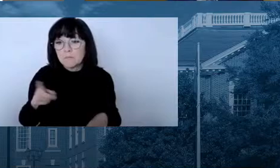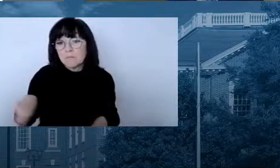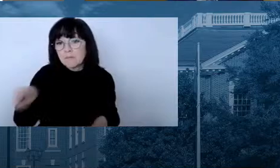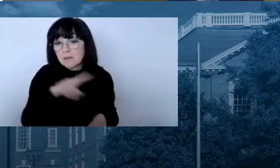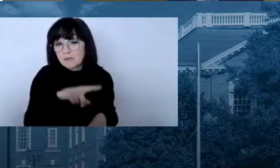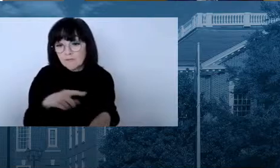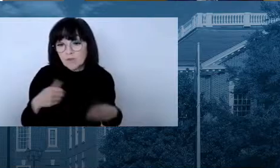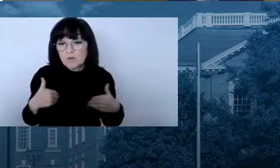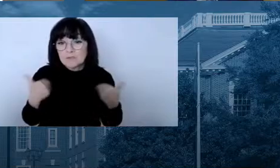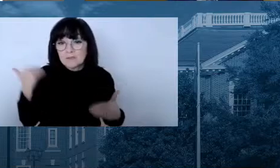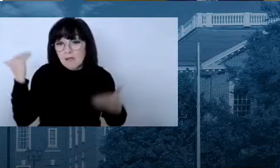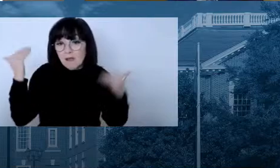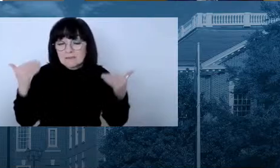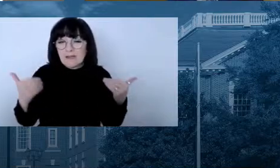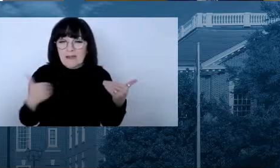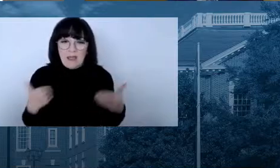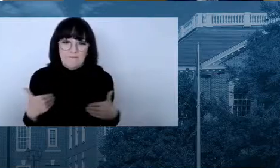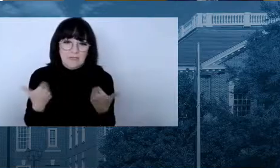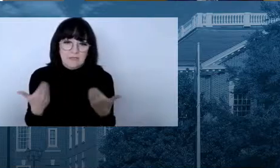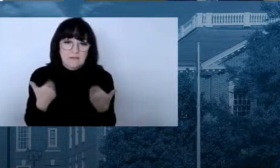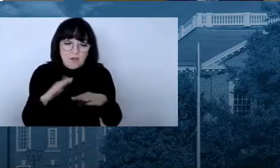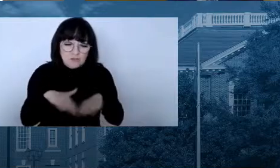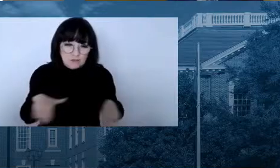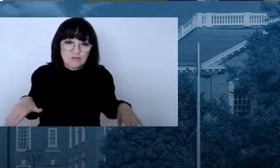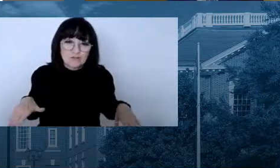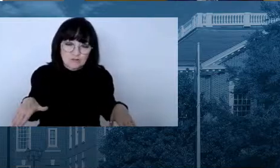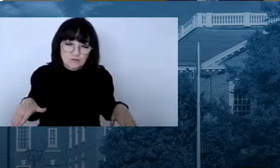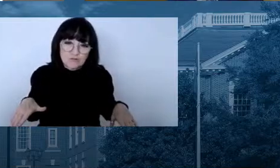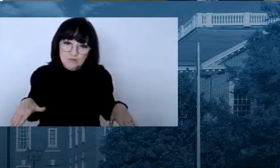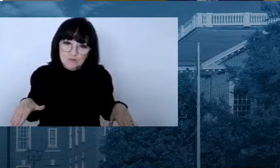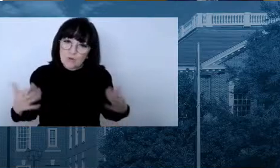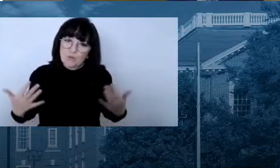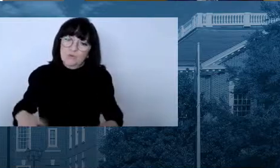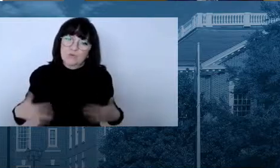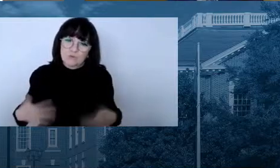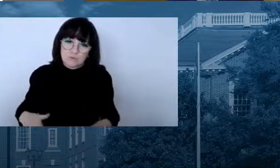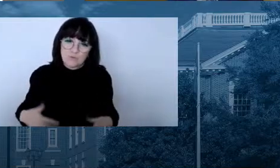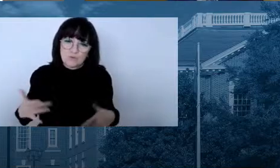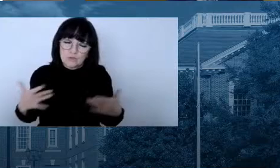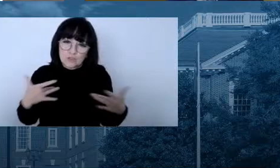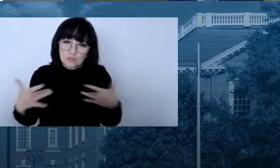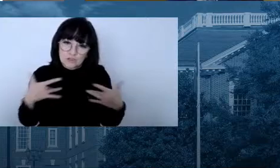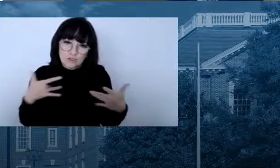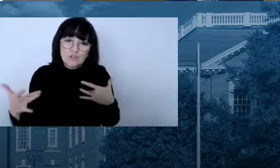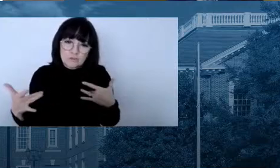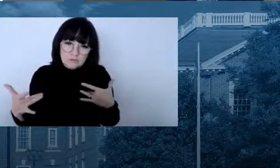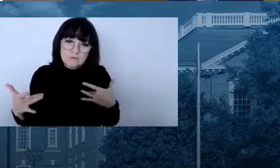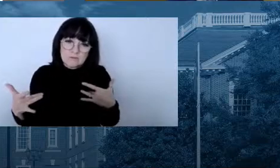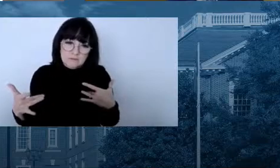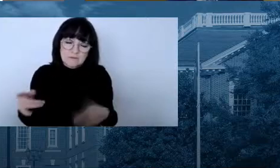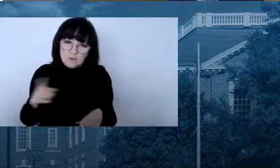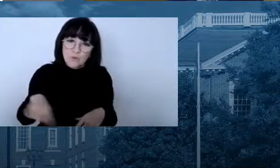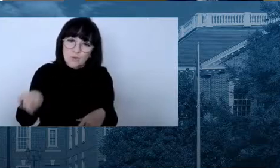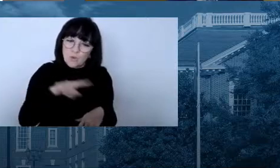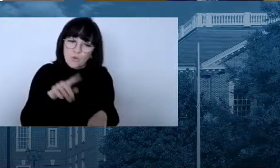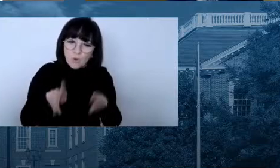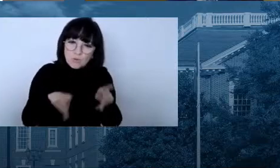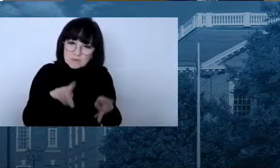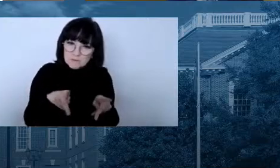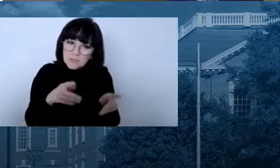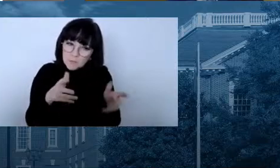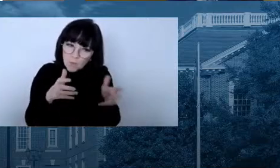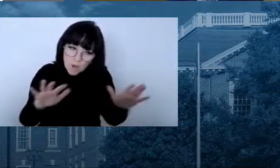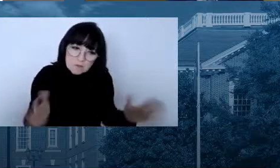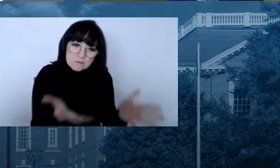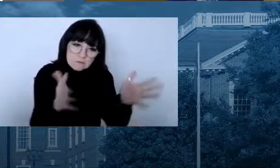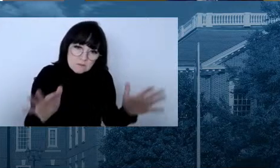children, obviously, and so we're very concerned about the need to get those populations vaccinated when many of